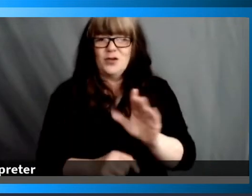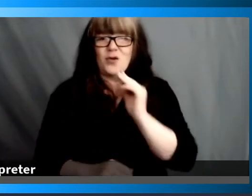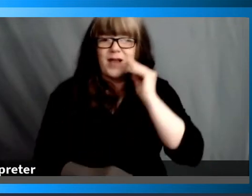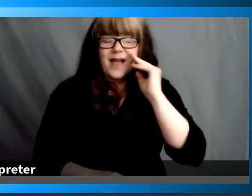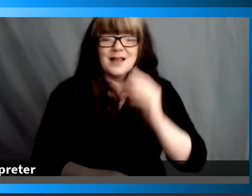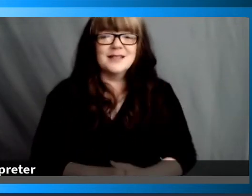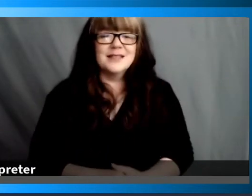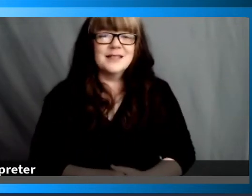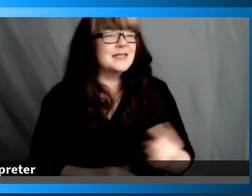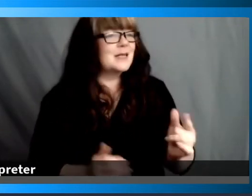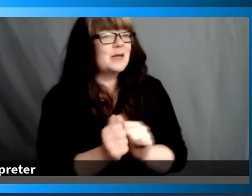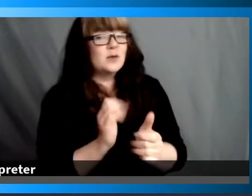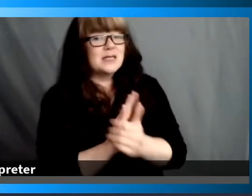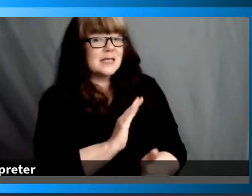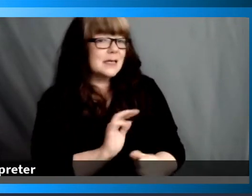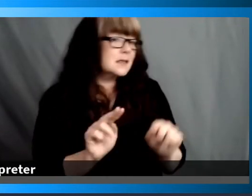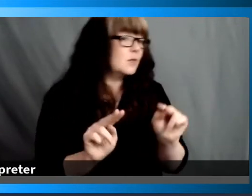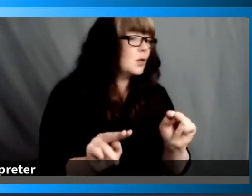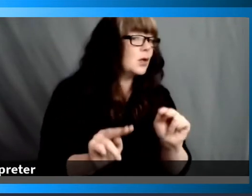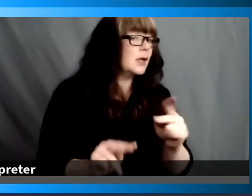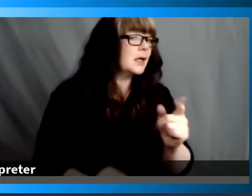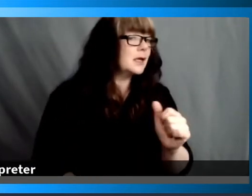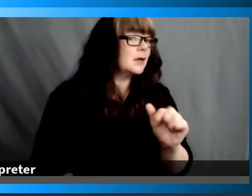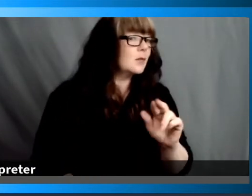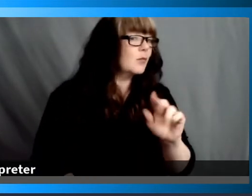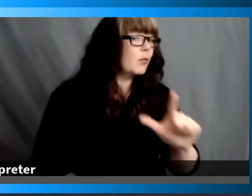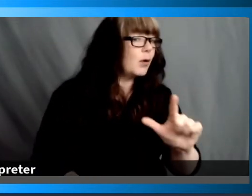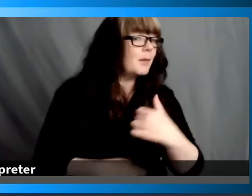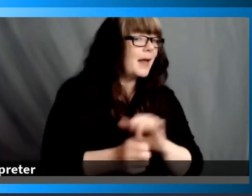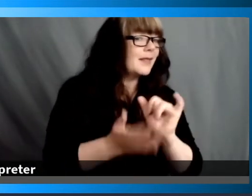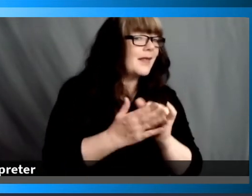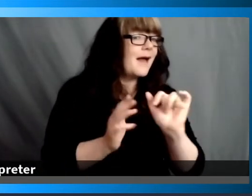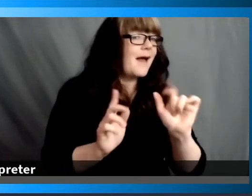skills. Looking at you, Pearl. make it happen for me,